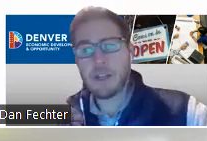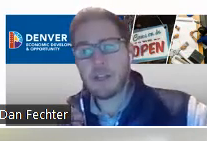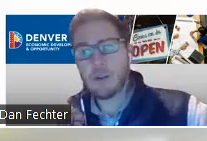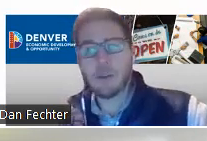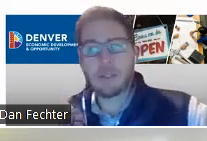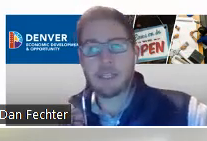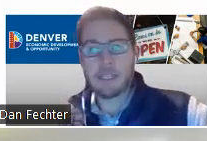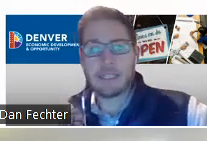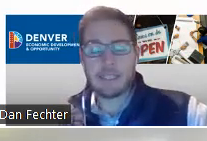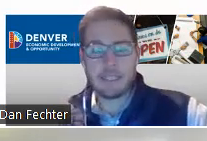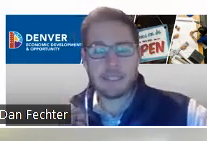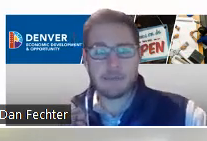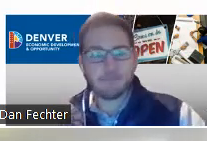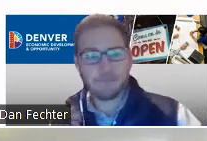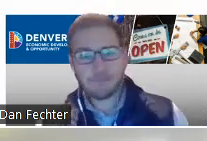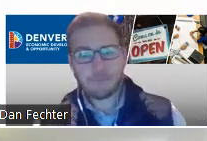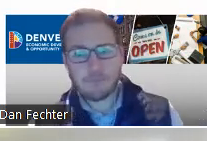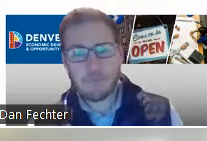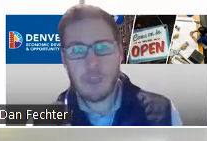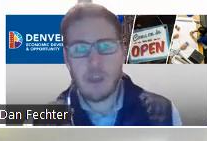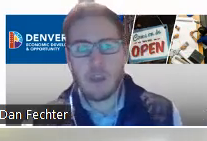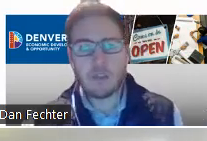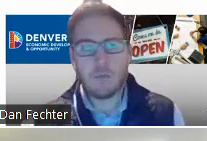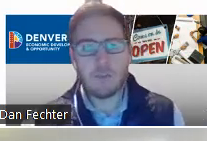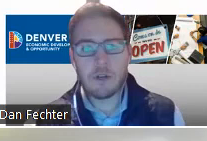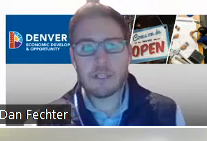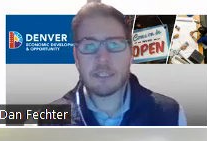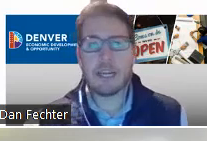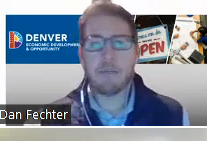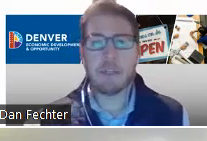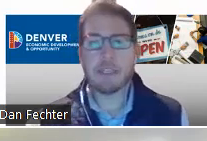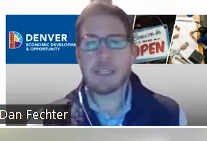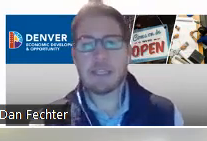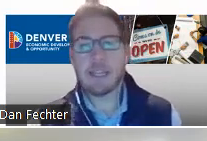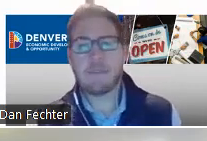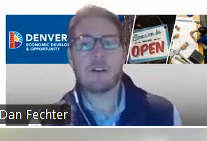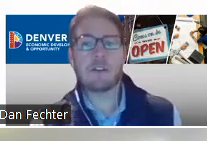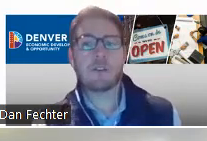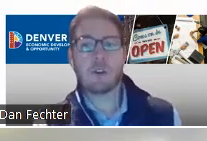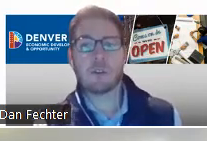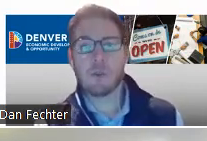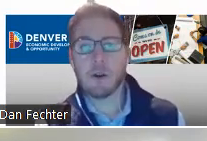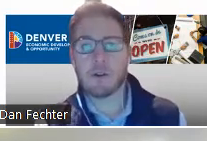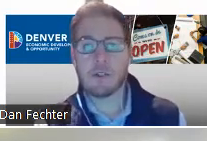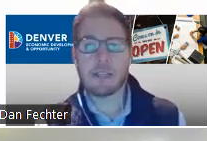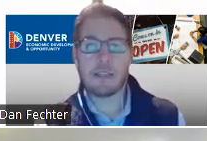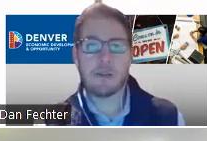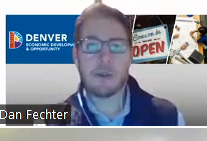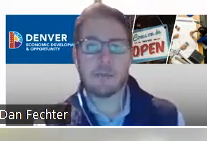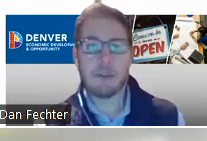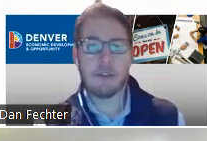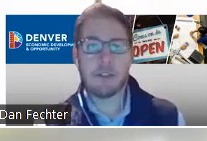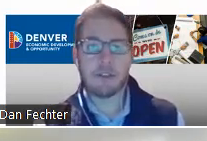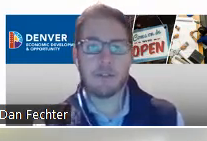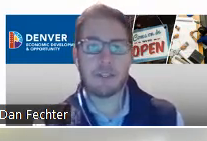mortgage, and/or utility assistance. So during this time, the city staff has also worked with partners as they